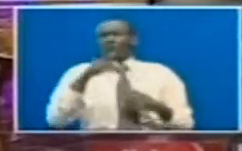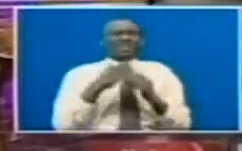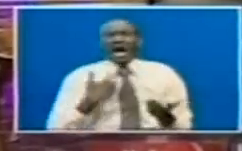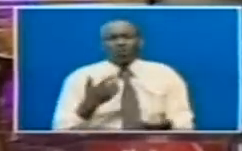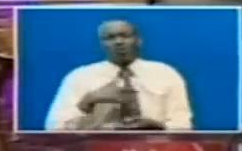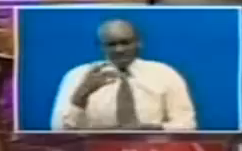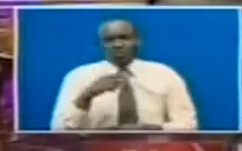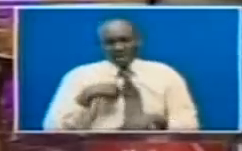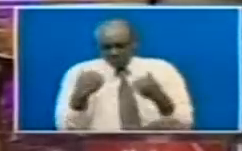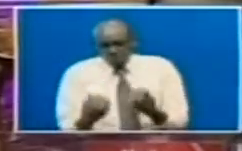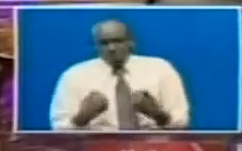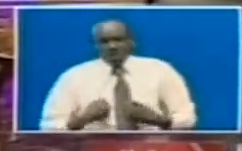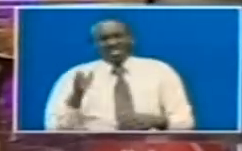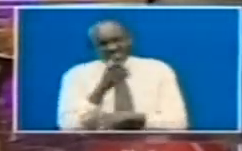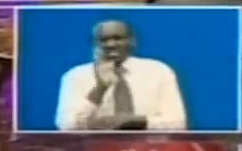feel?